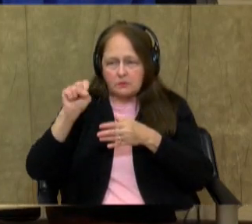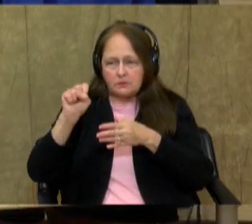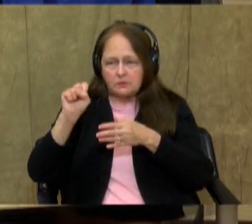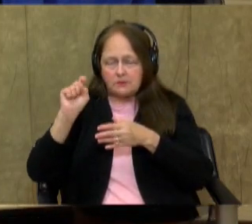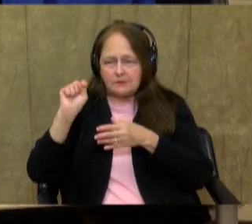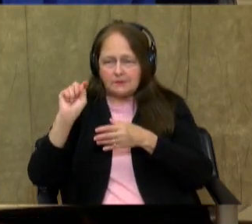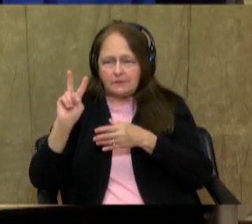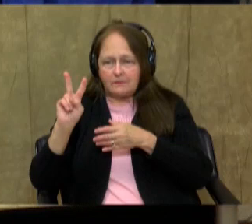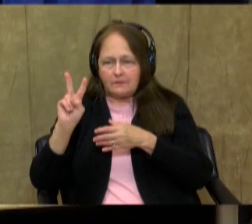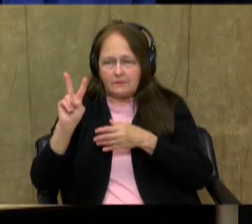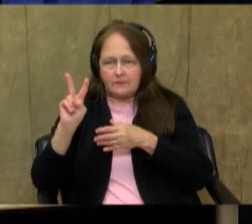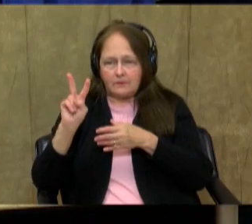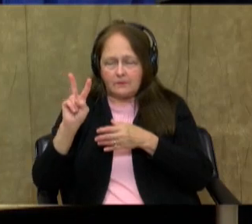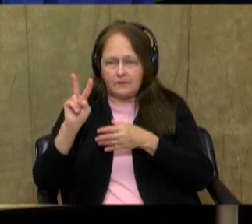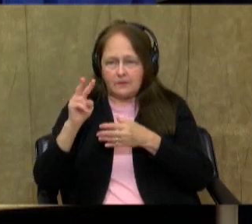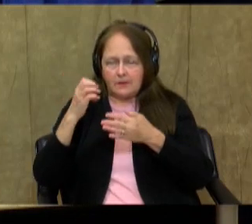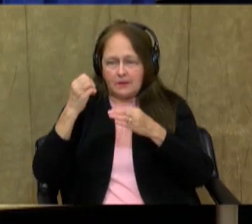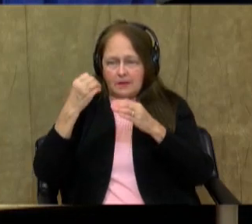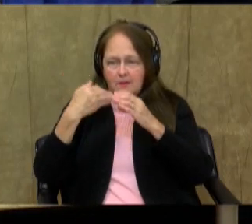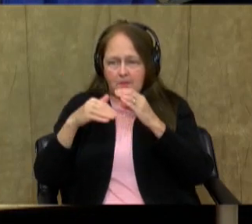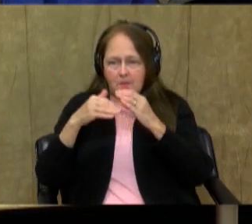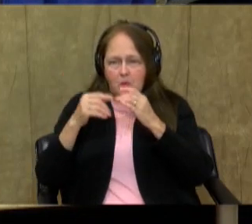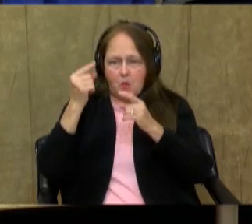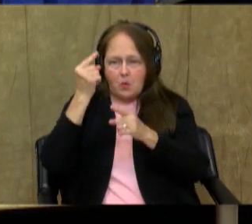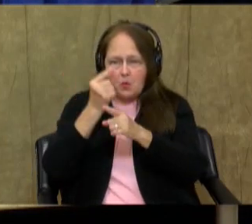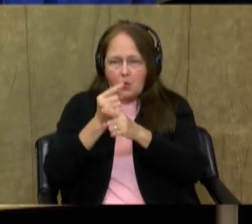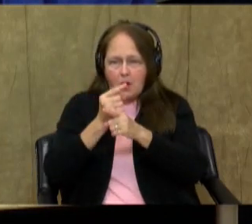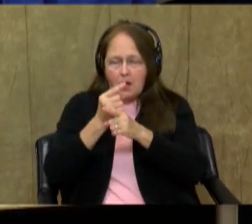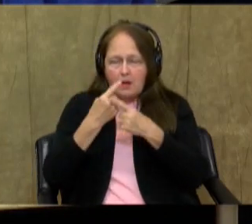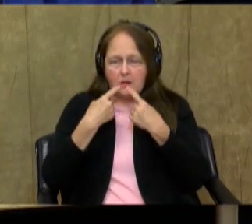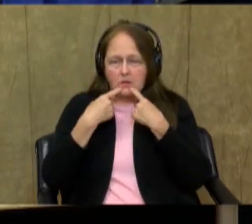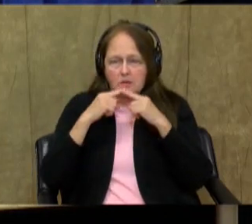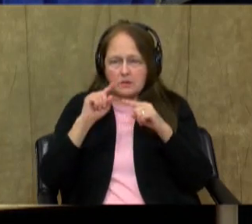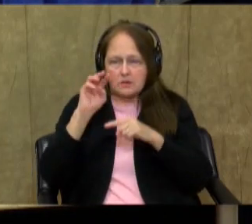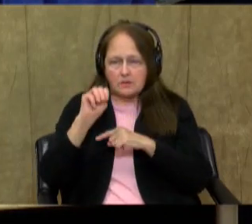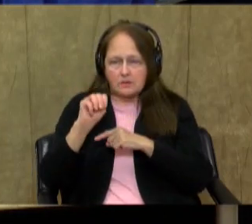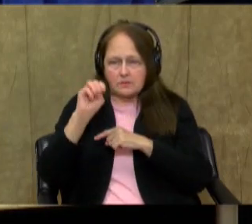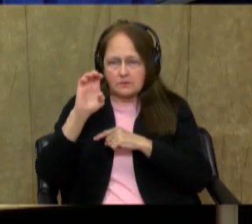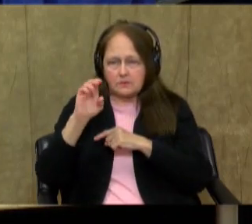Television. I need you to email your correct answer to